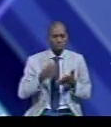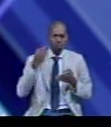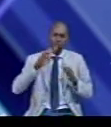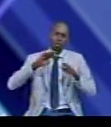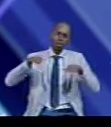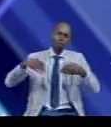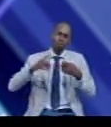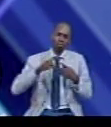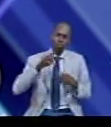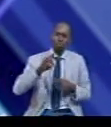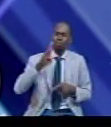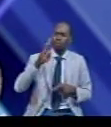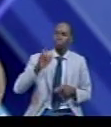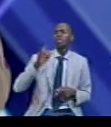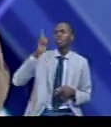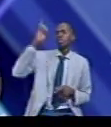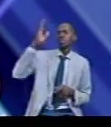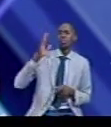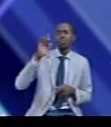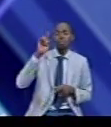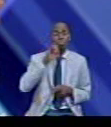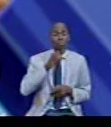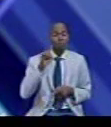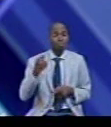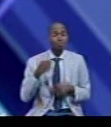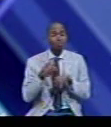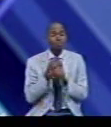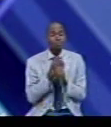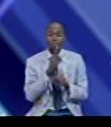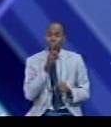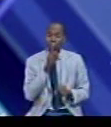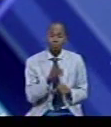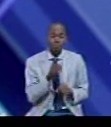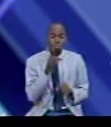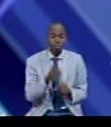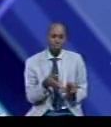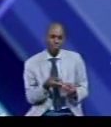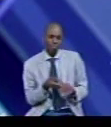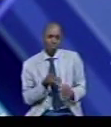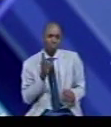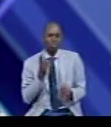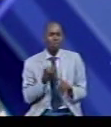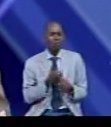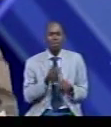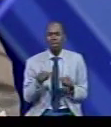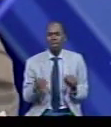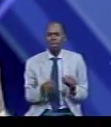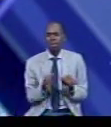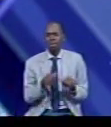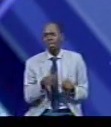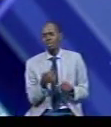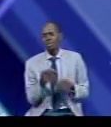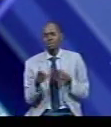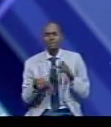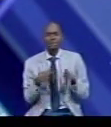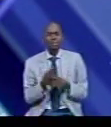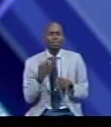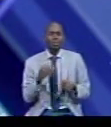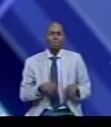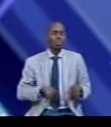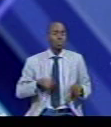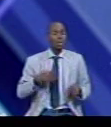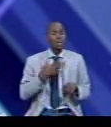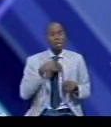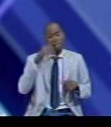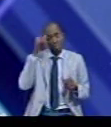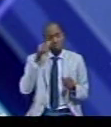proud. Therefore, today, make sure you come out of every form of pride. And remember also